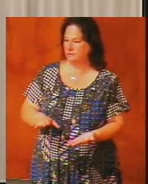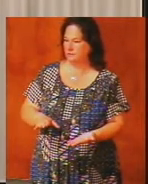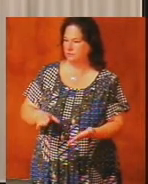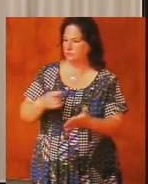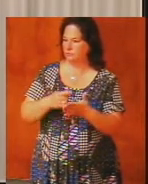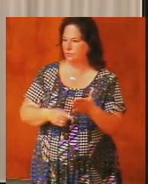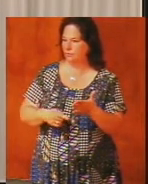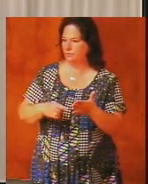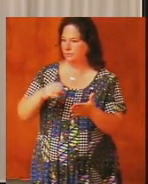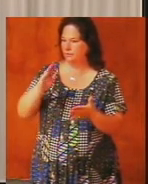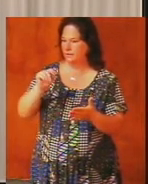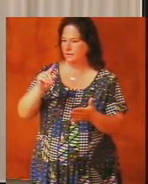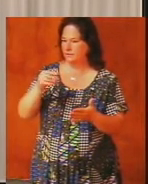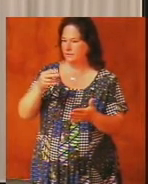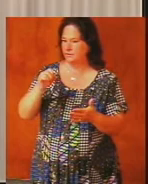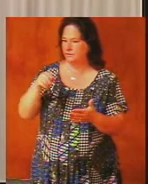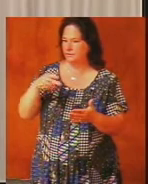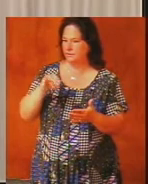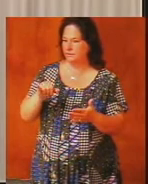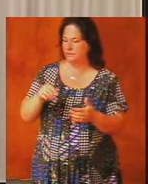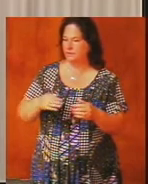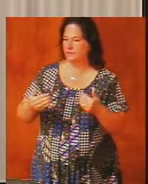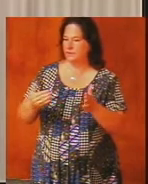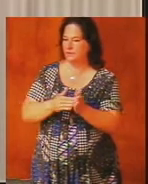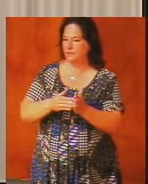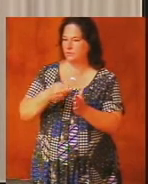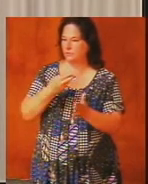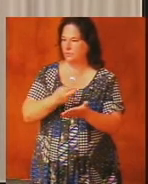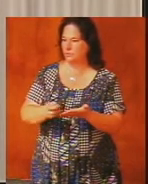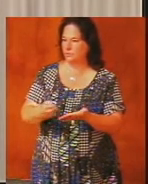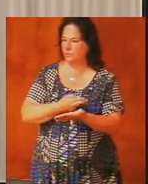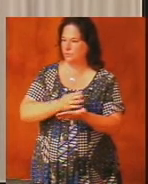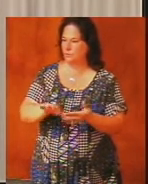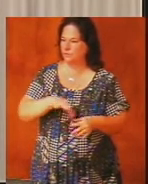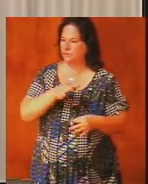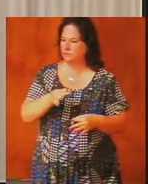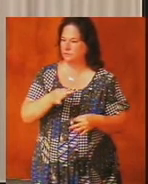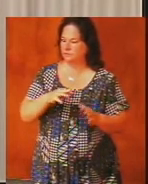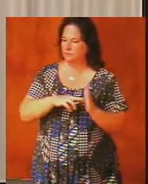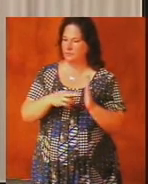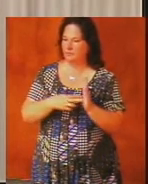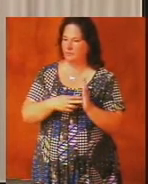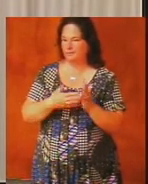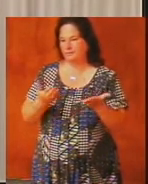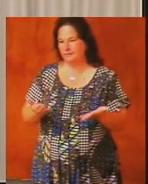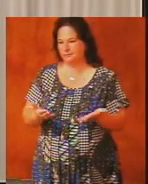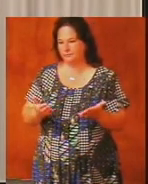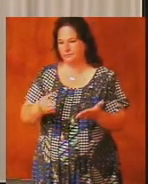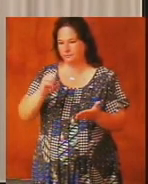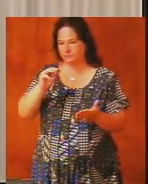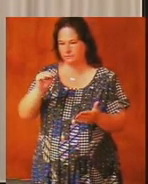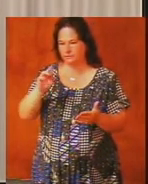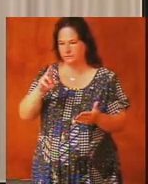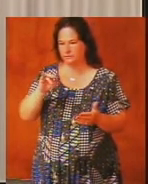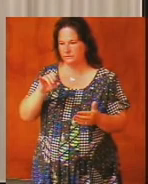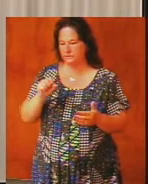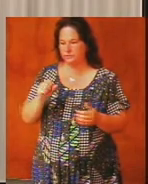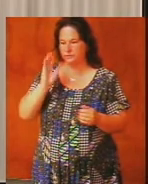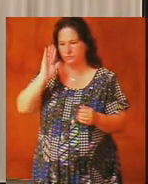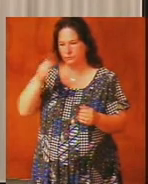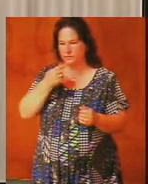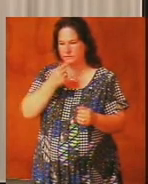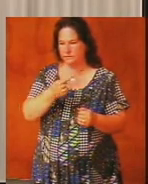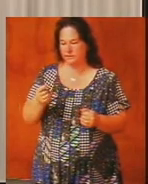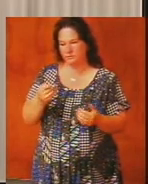What's blasphemy against the Holy Spirit all about? Well, commentaries will tell you, good ones at least,